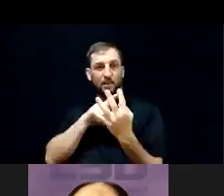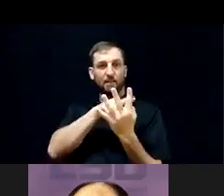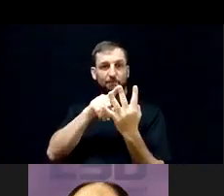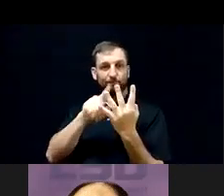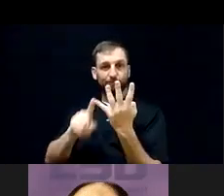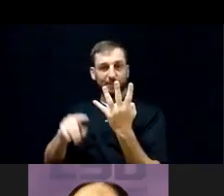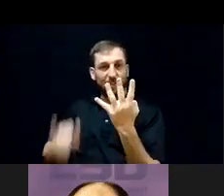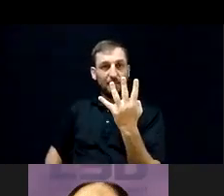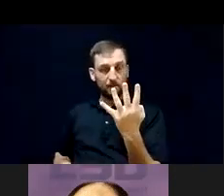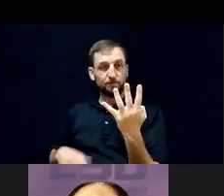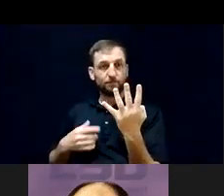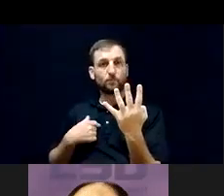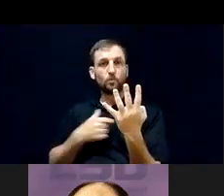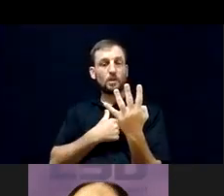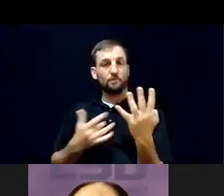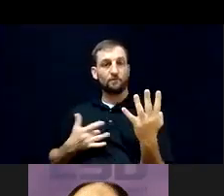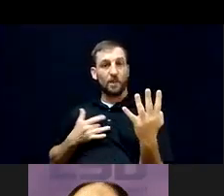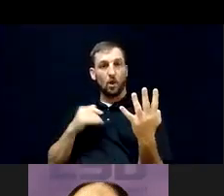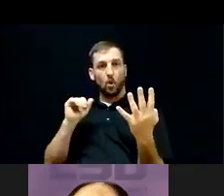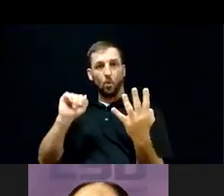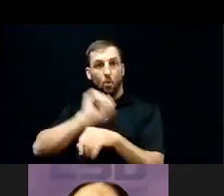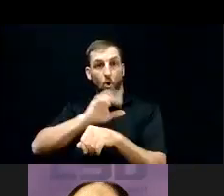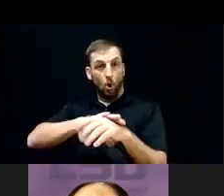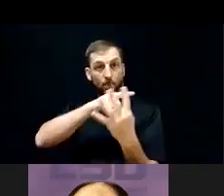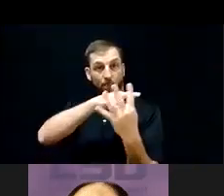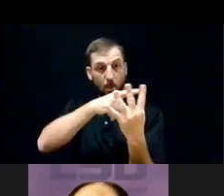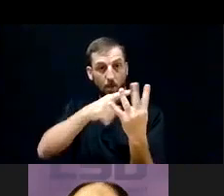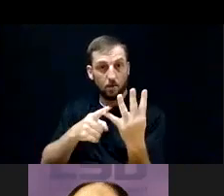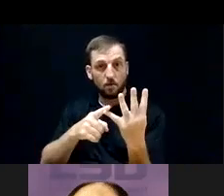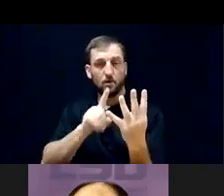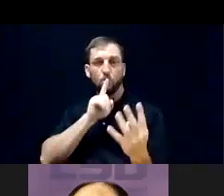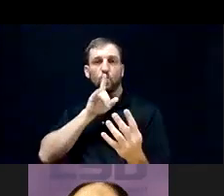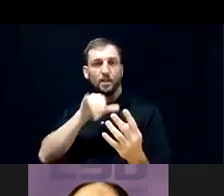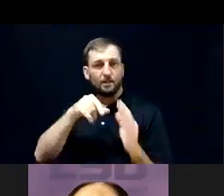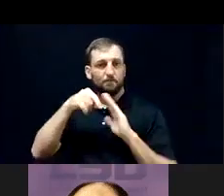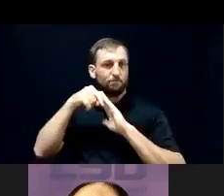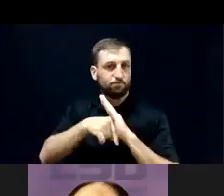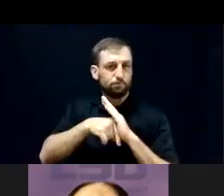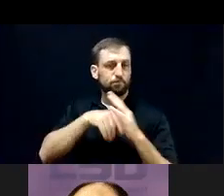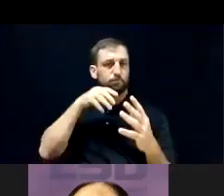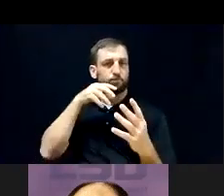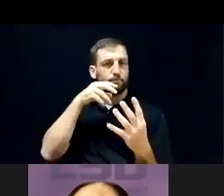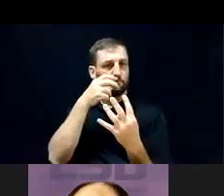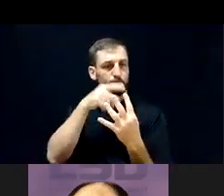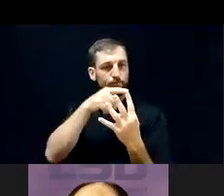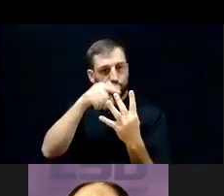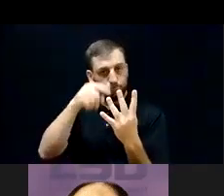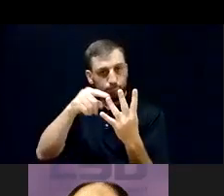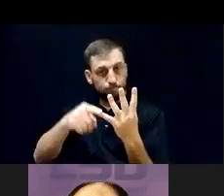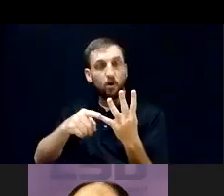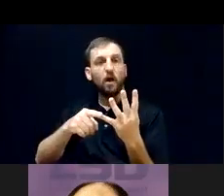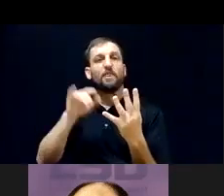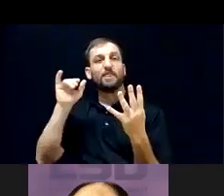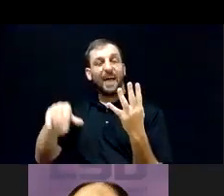areas, by working on those and really diving into those areas, we're able to give students the skills they